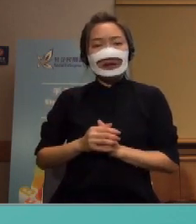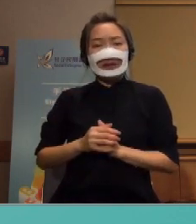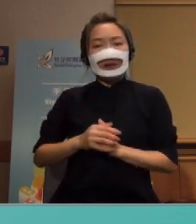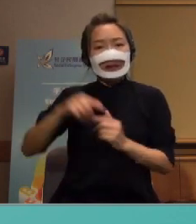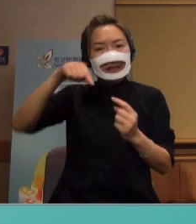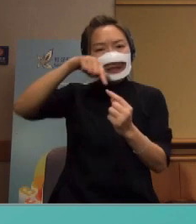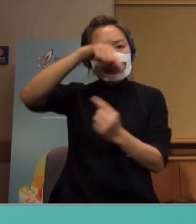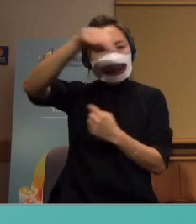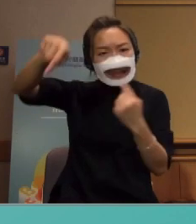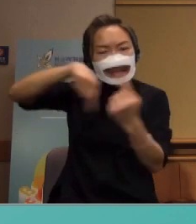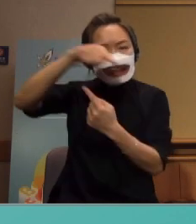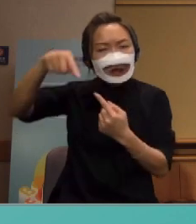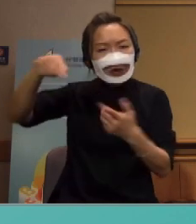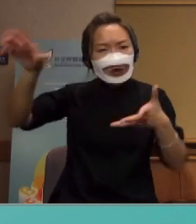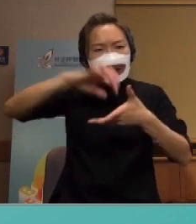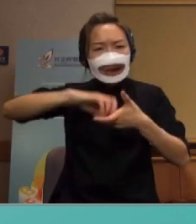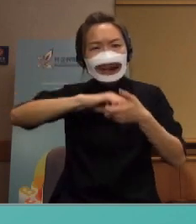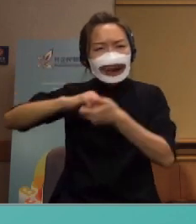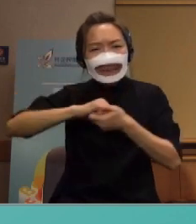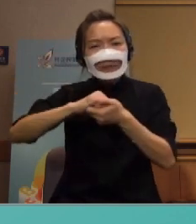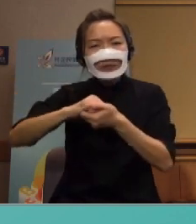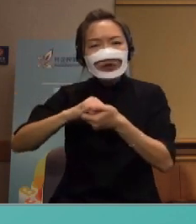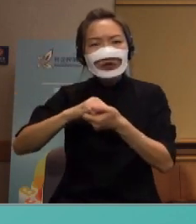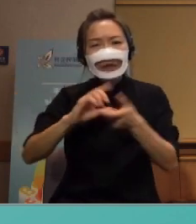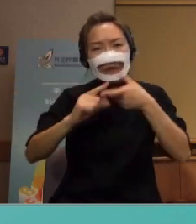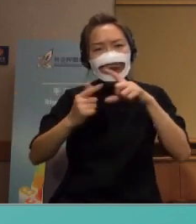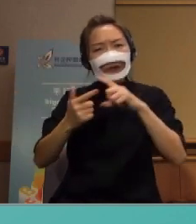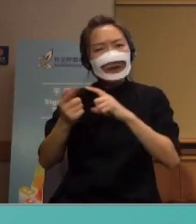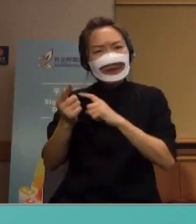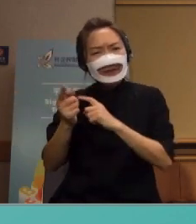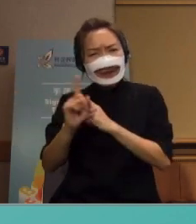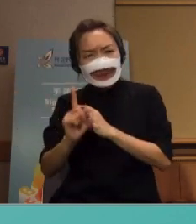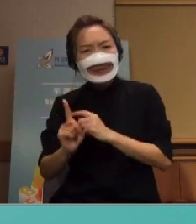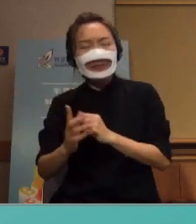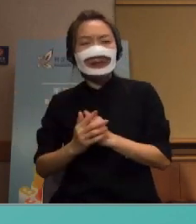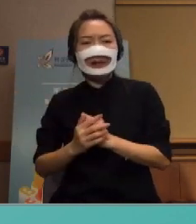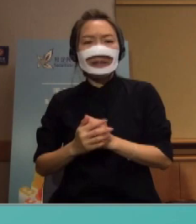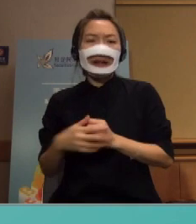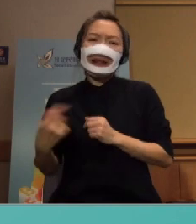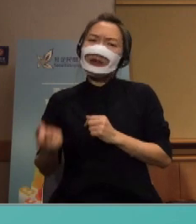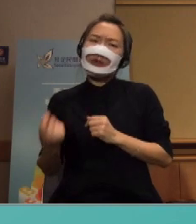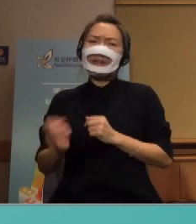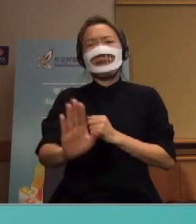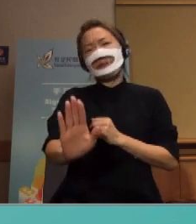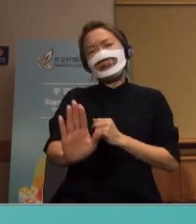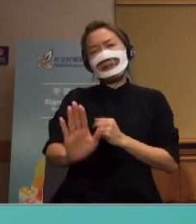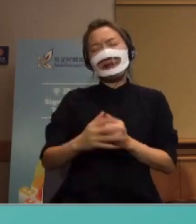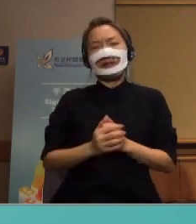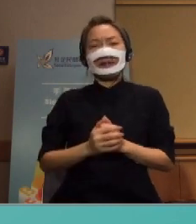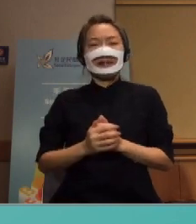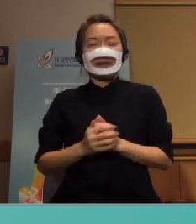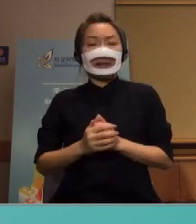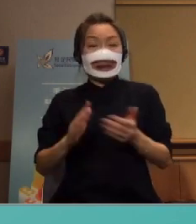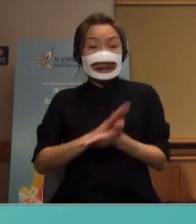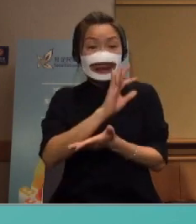very hard. Like it's not an easy lift. So after working on this problem for 3 years, we sort of decomposed the problem space into 4 key buckets: